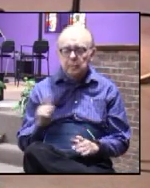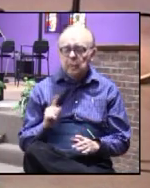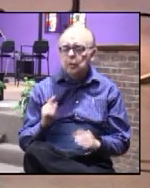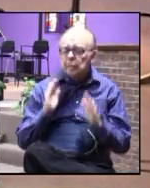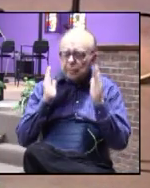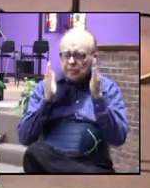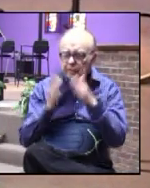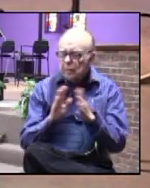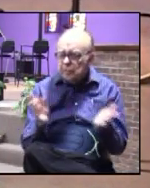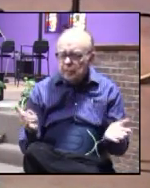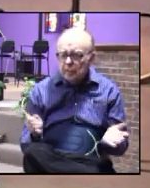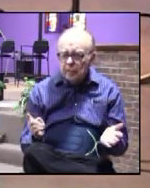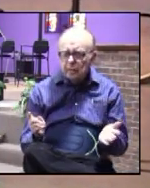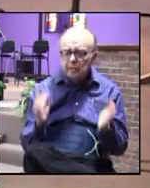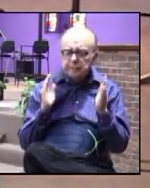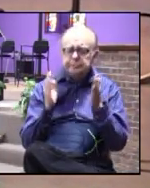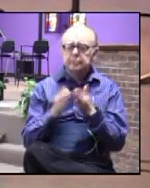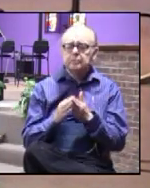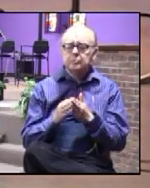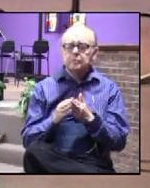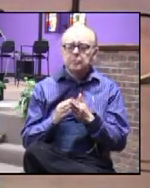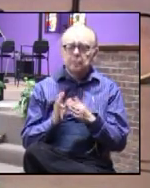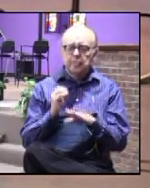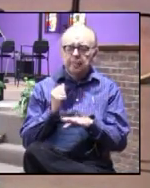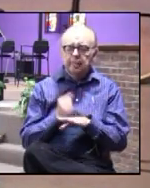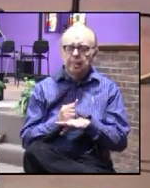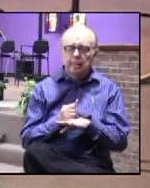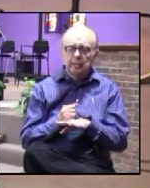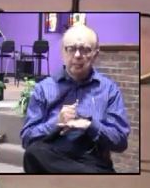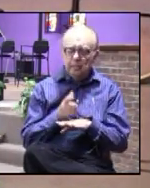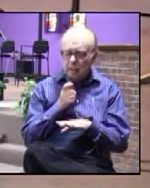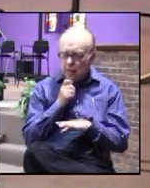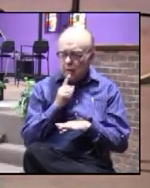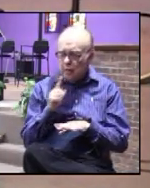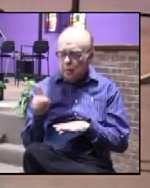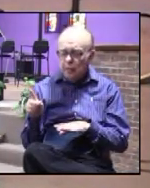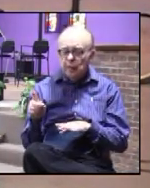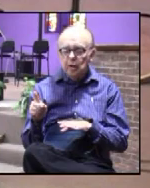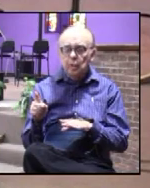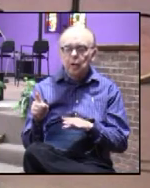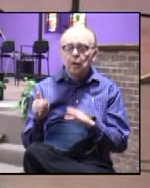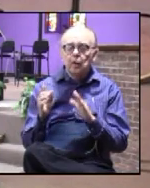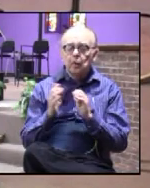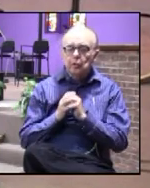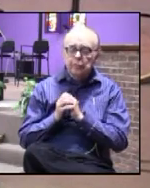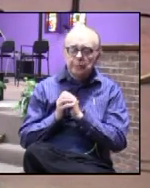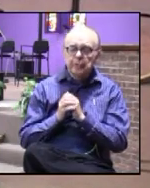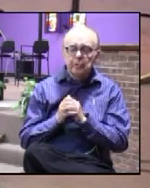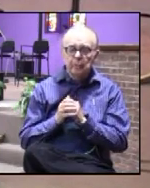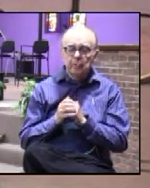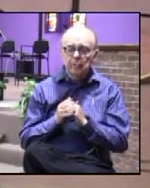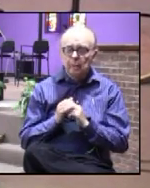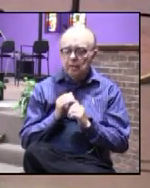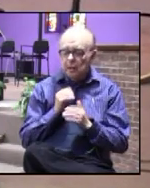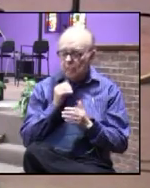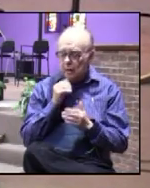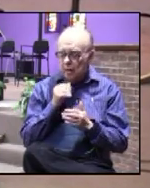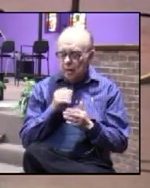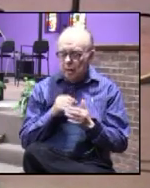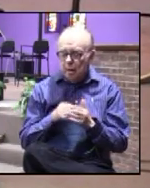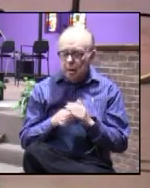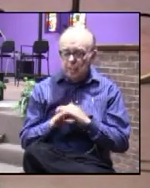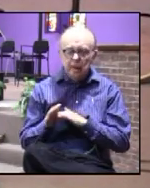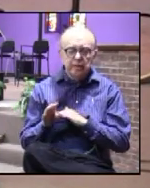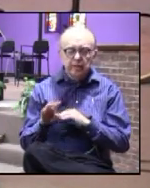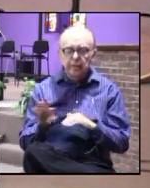focus? Their focus is based upon who they're worshiping, not in the task that they had